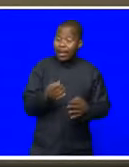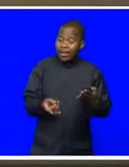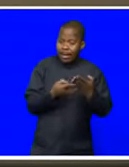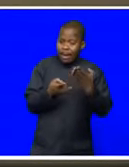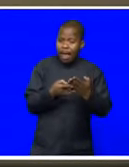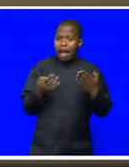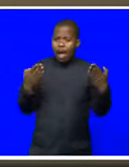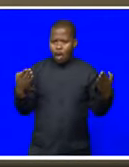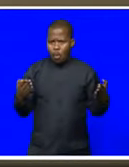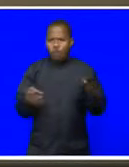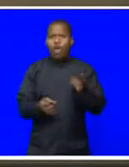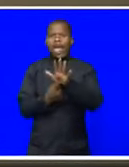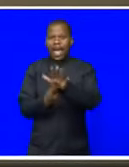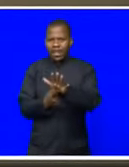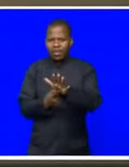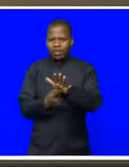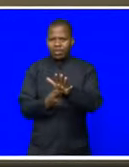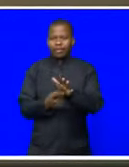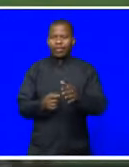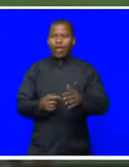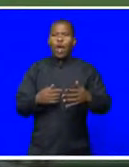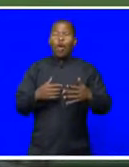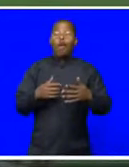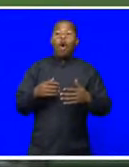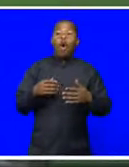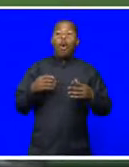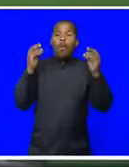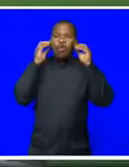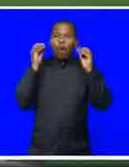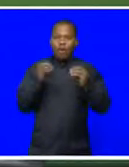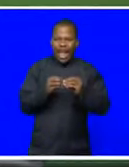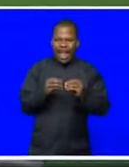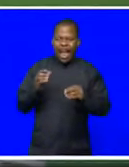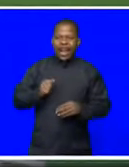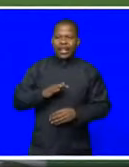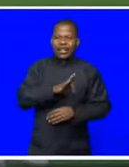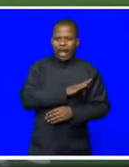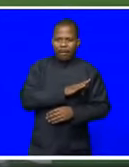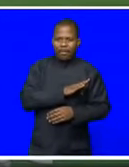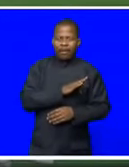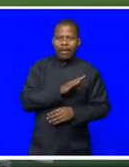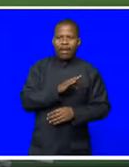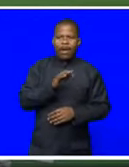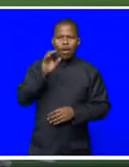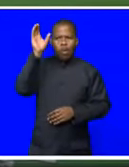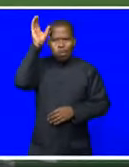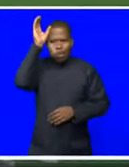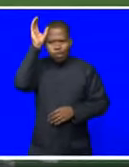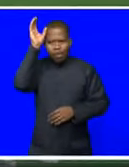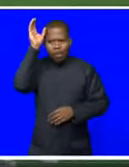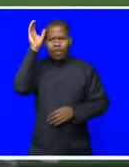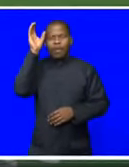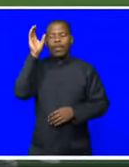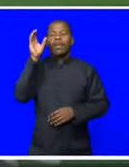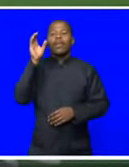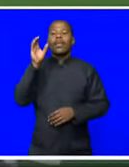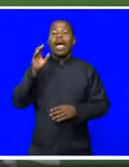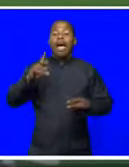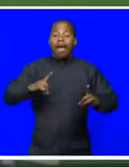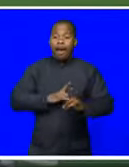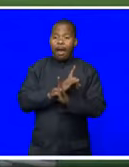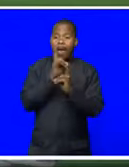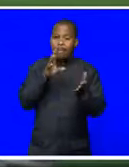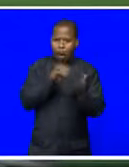basilethele bo betempilo labanebuciko lobusite lebesite bona batosifundzisa